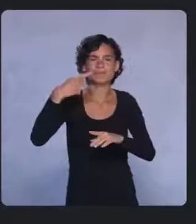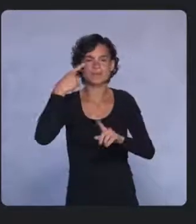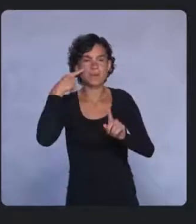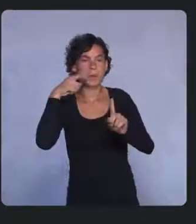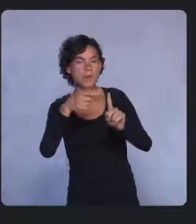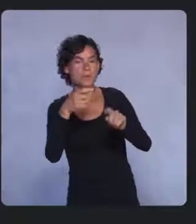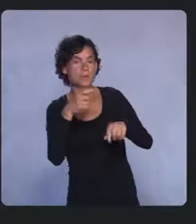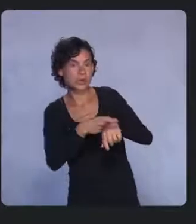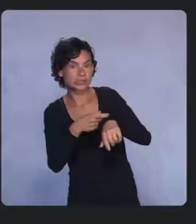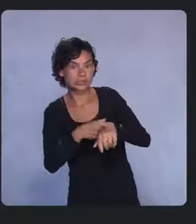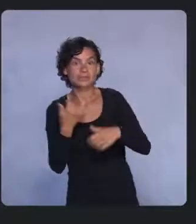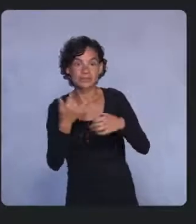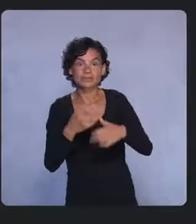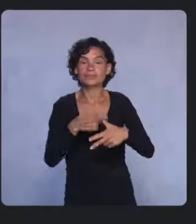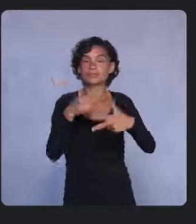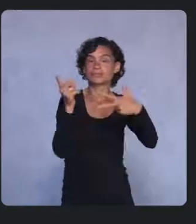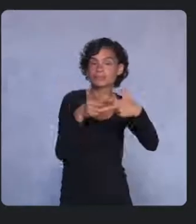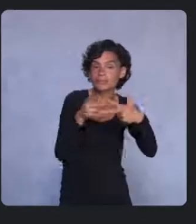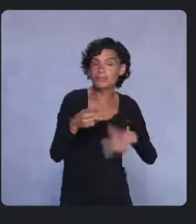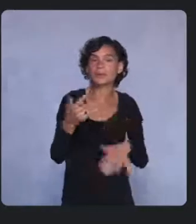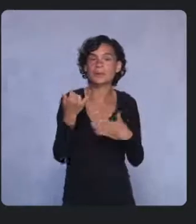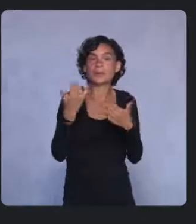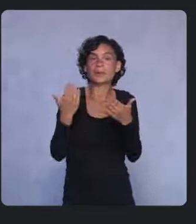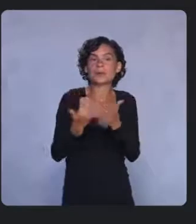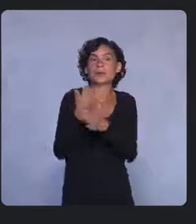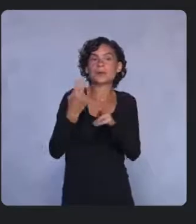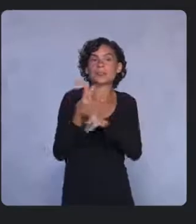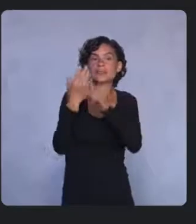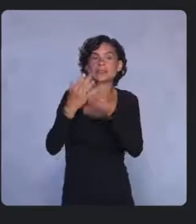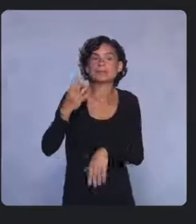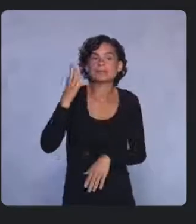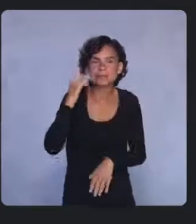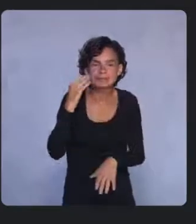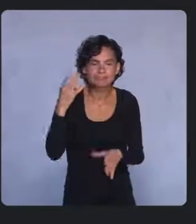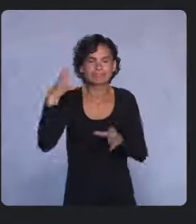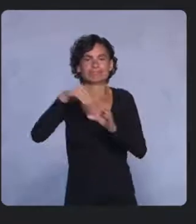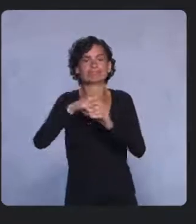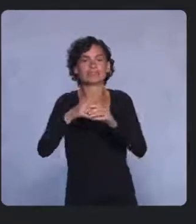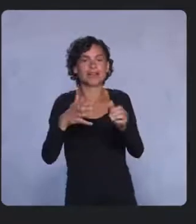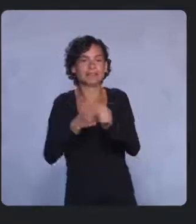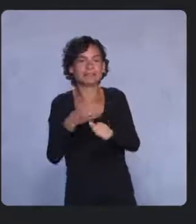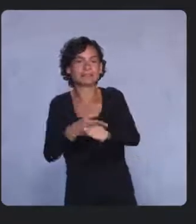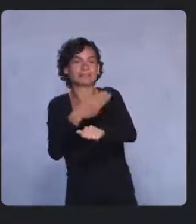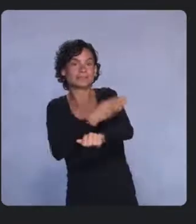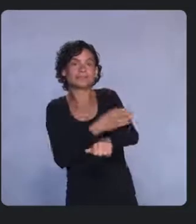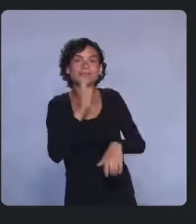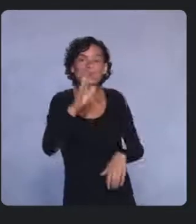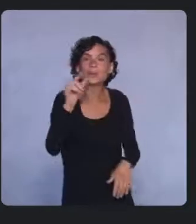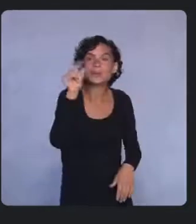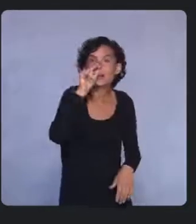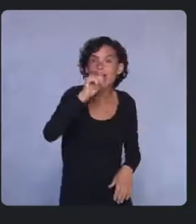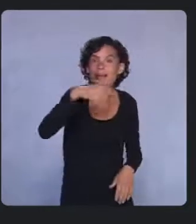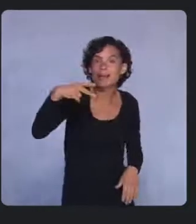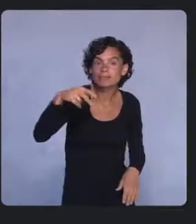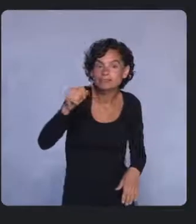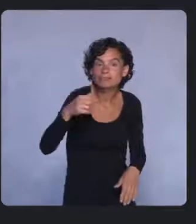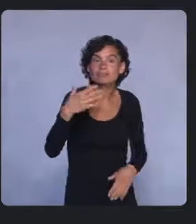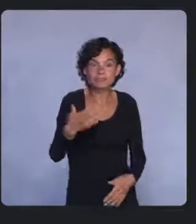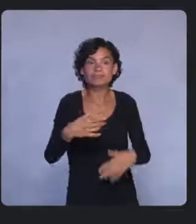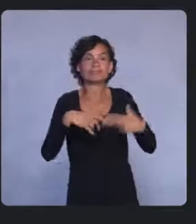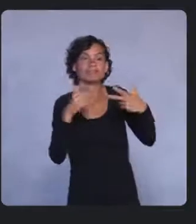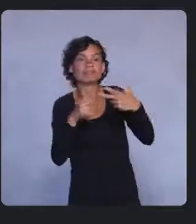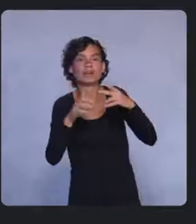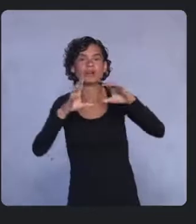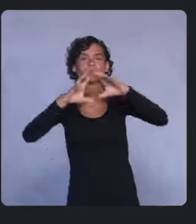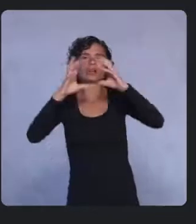new consumer experience, including updates to your favorite Google apps. And third, a world-class health